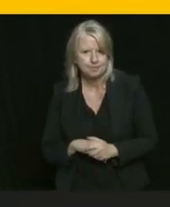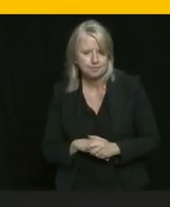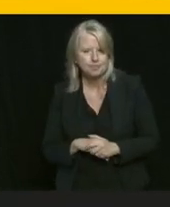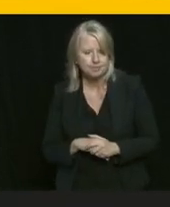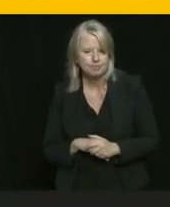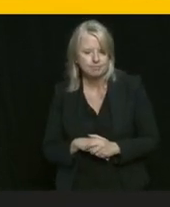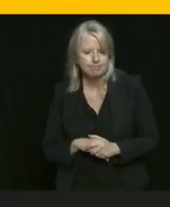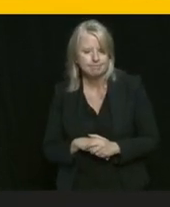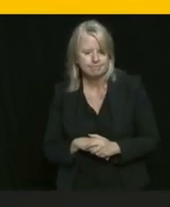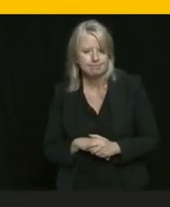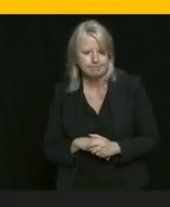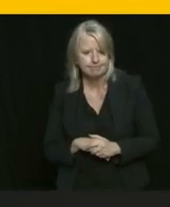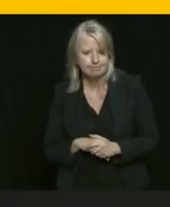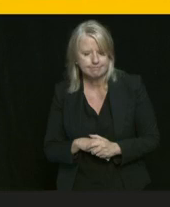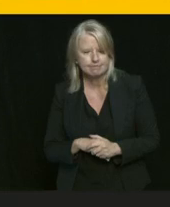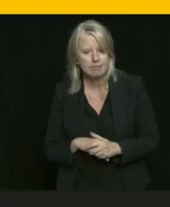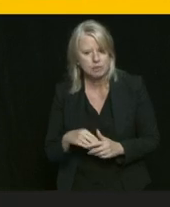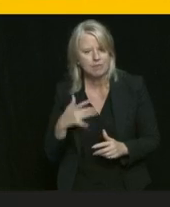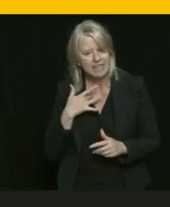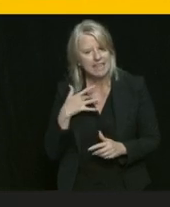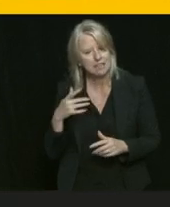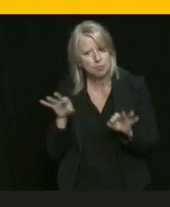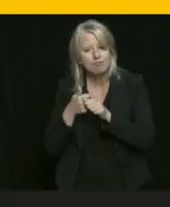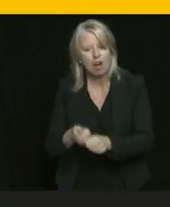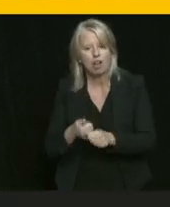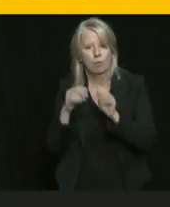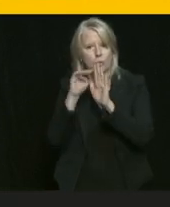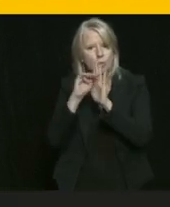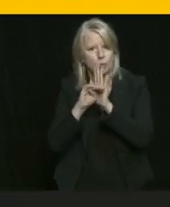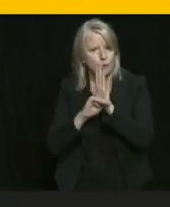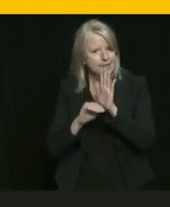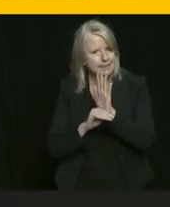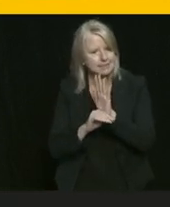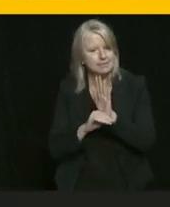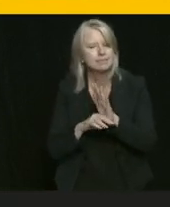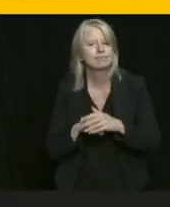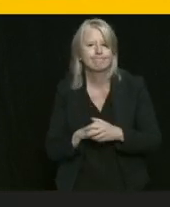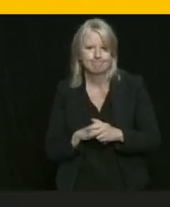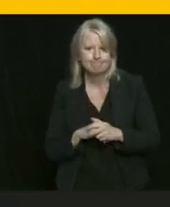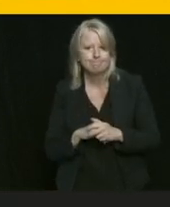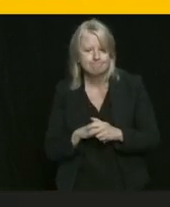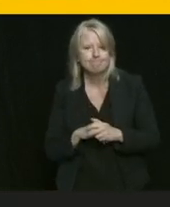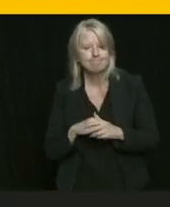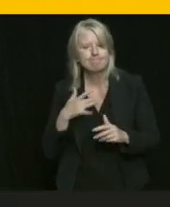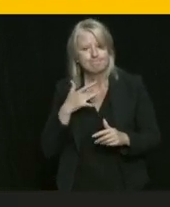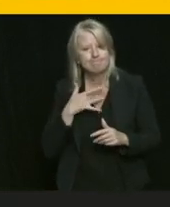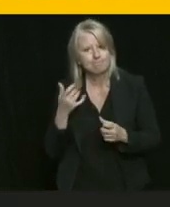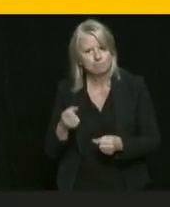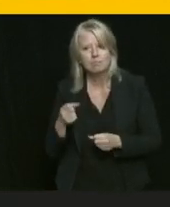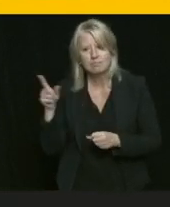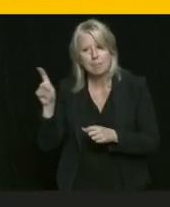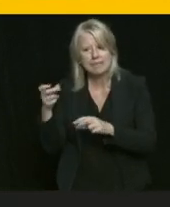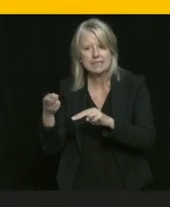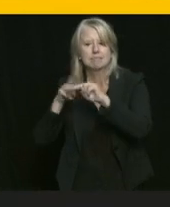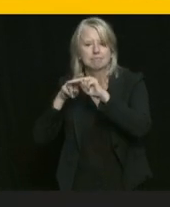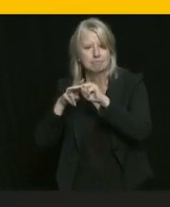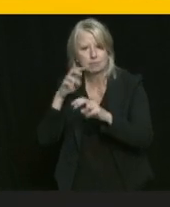Really getting in line with all of those public measures. And so they need to also up the game, as it